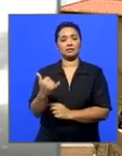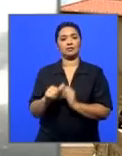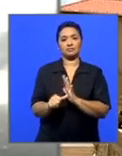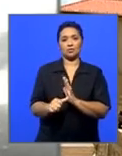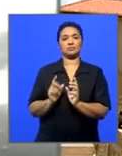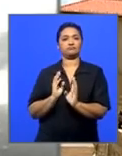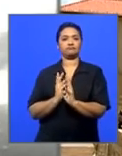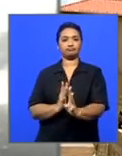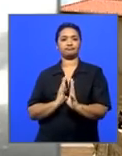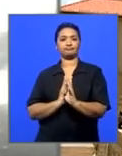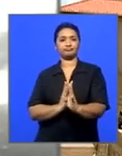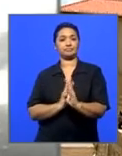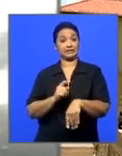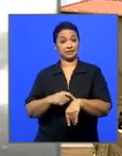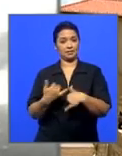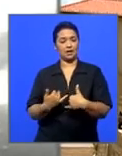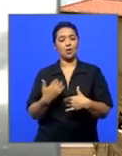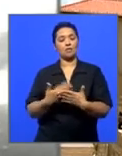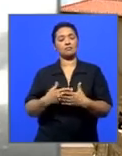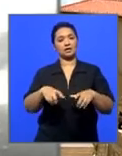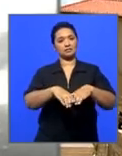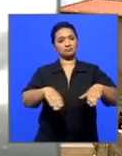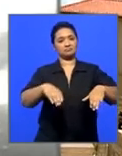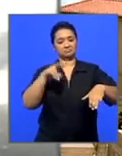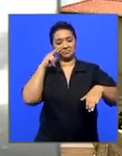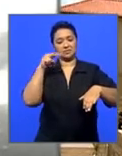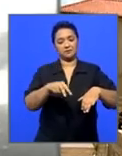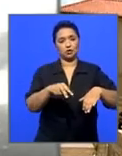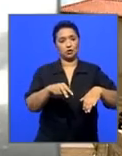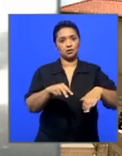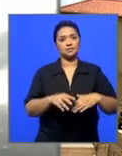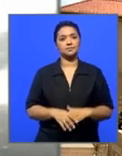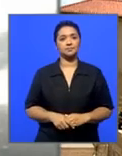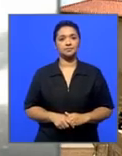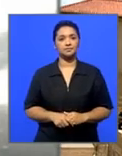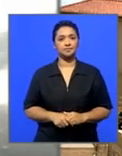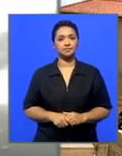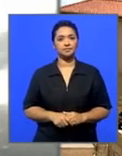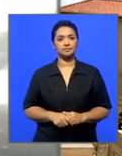are the ones getting a chance to have a view.